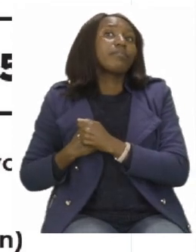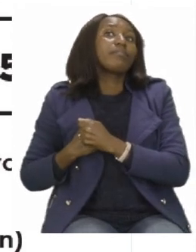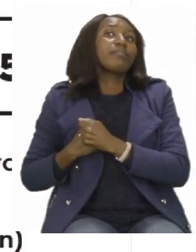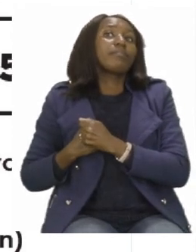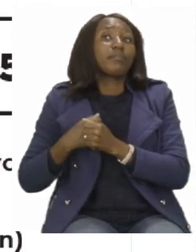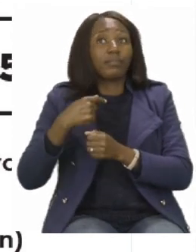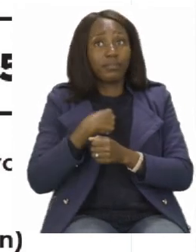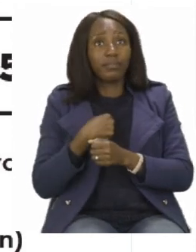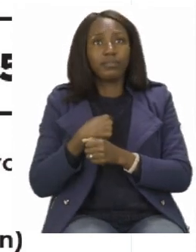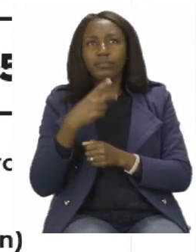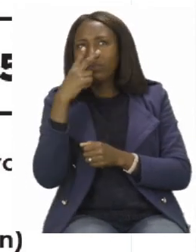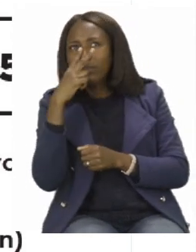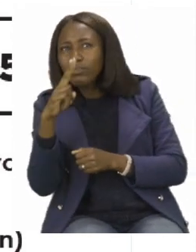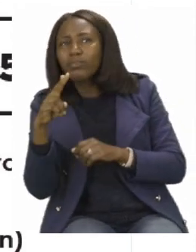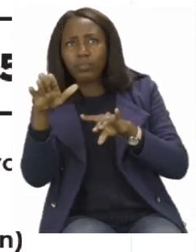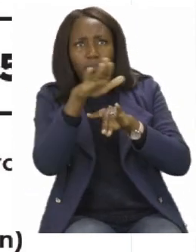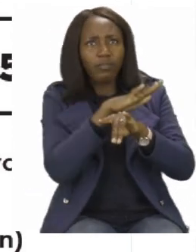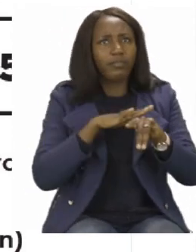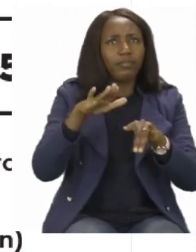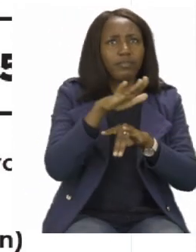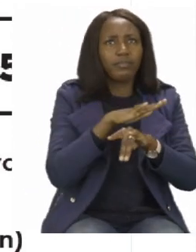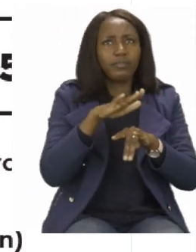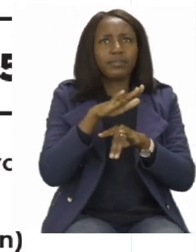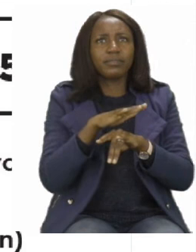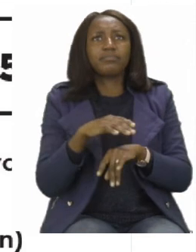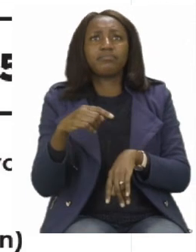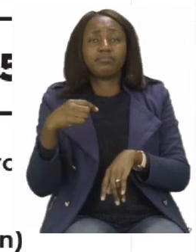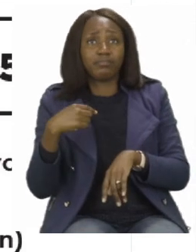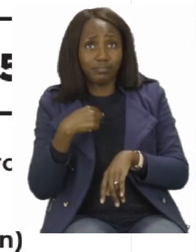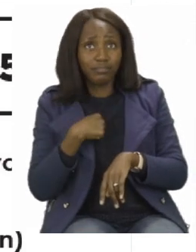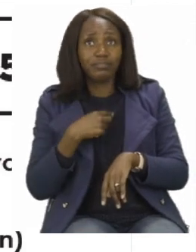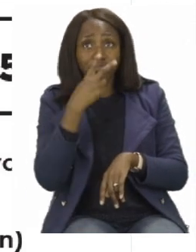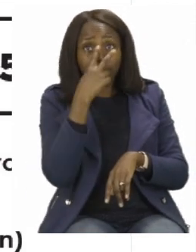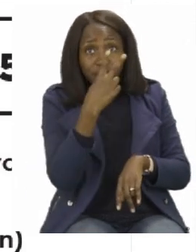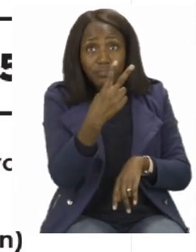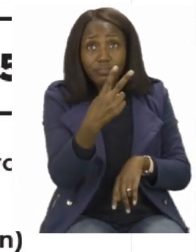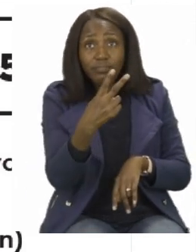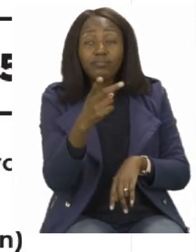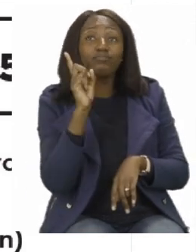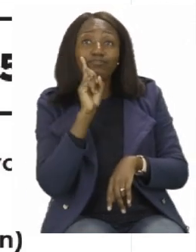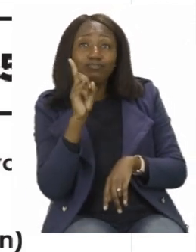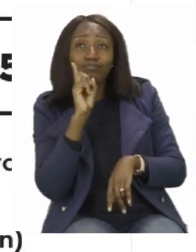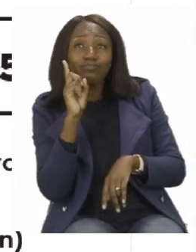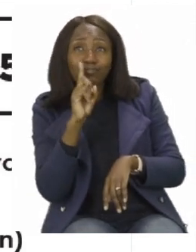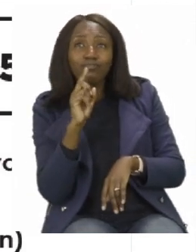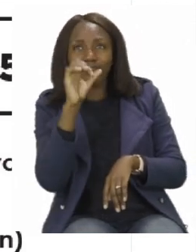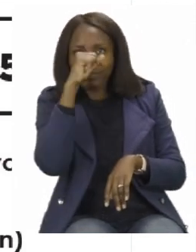I checked on all the animals. I looked after the